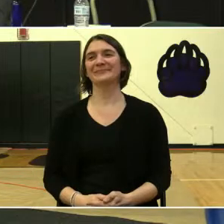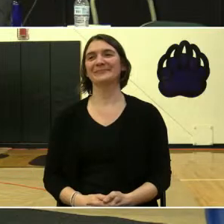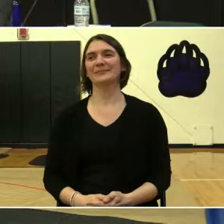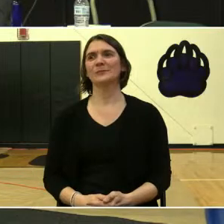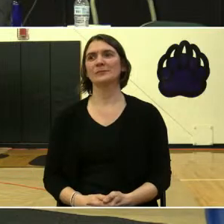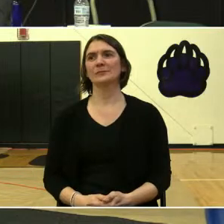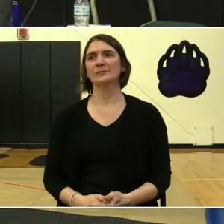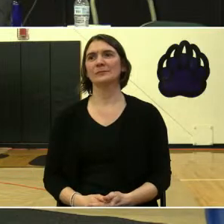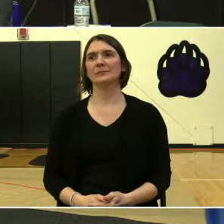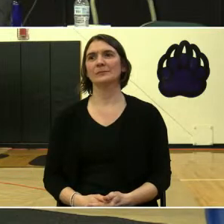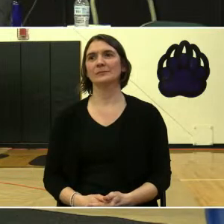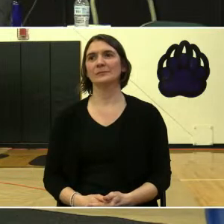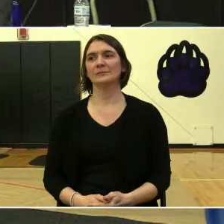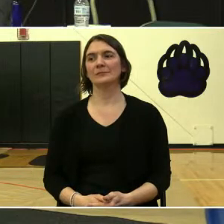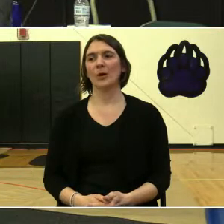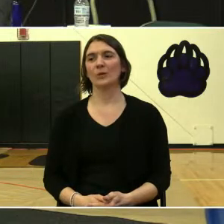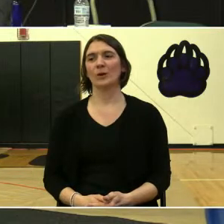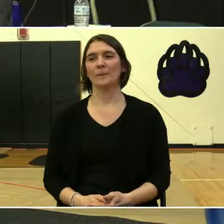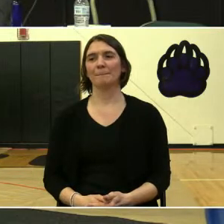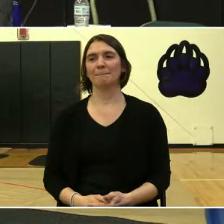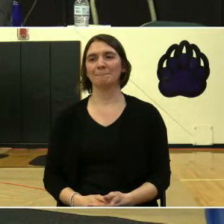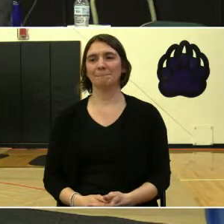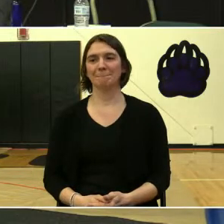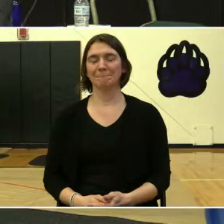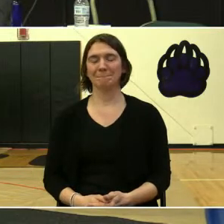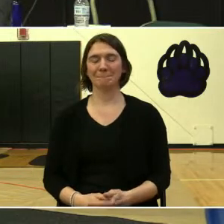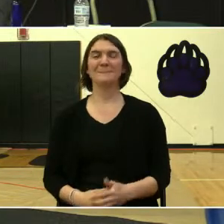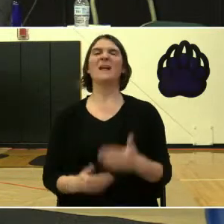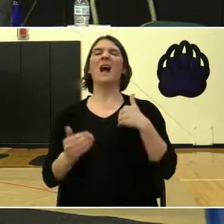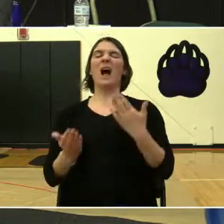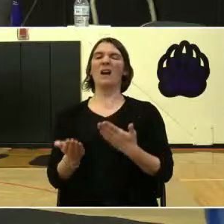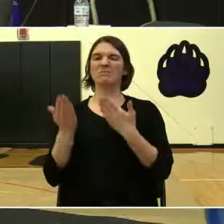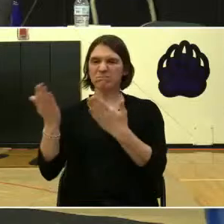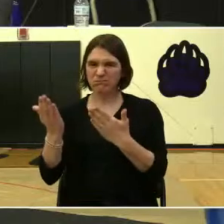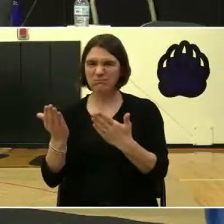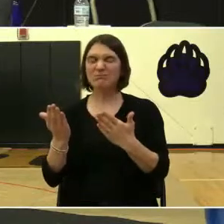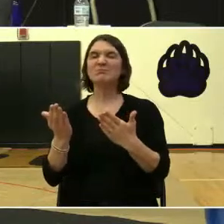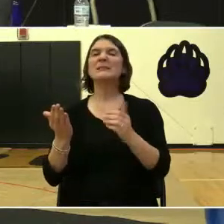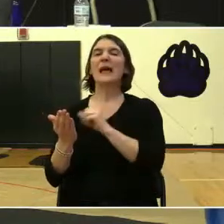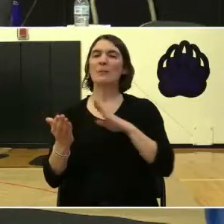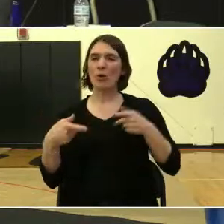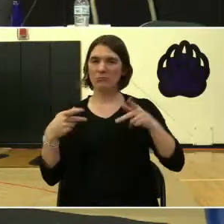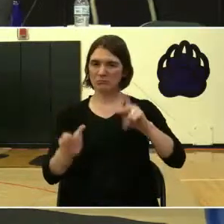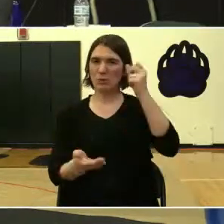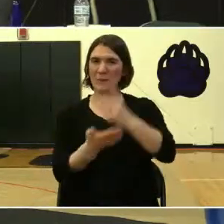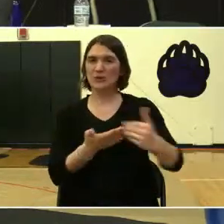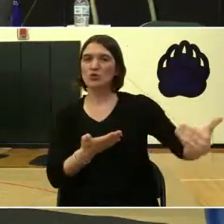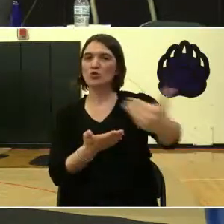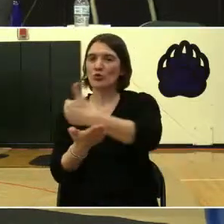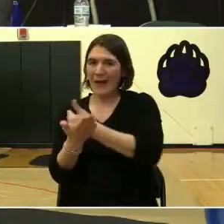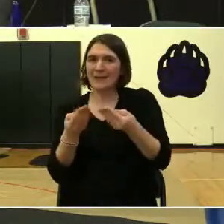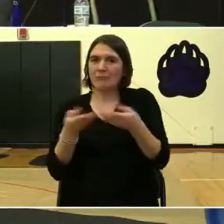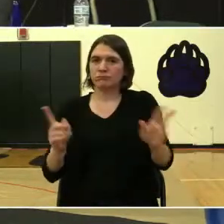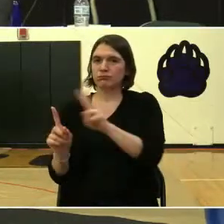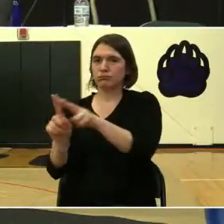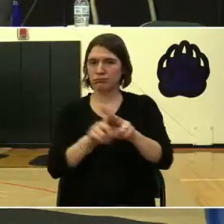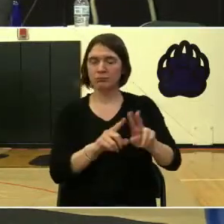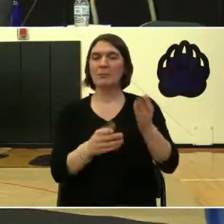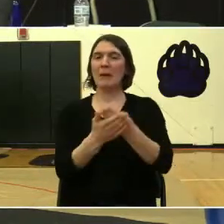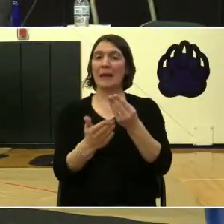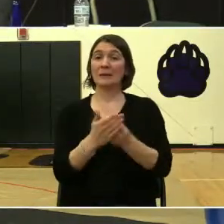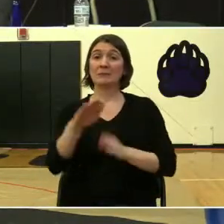8 I move that the select board be authorized to raise appropriate and expend the sum not to